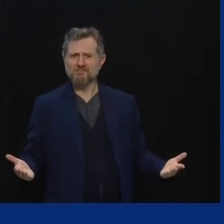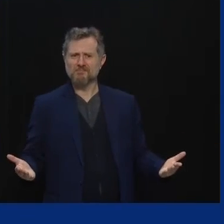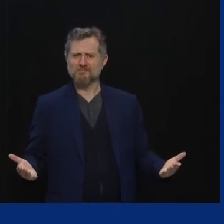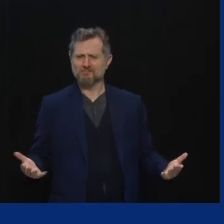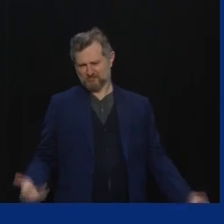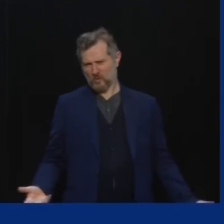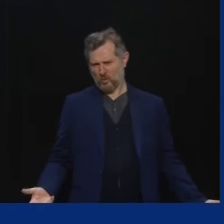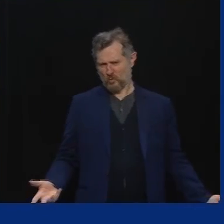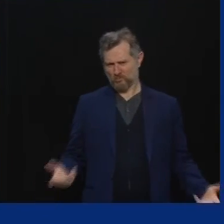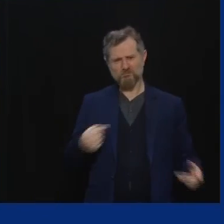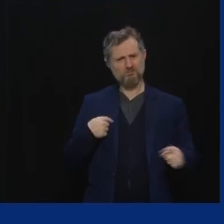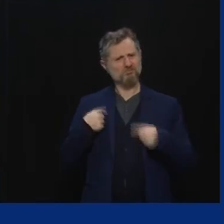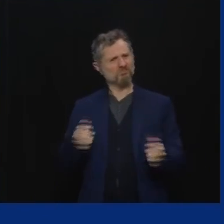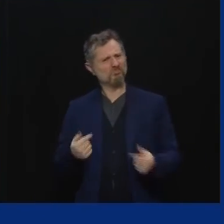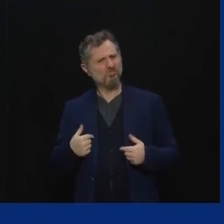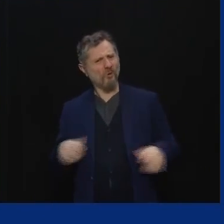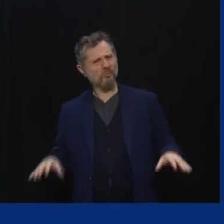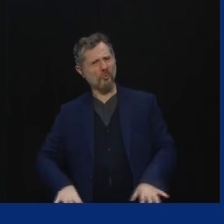have a